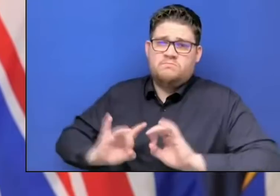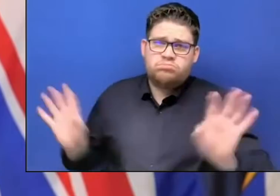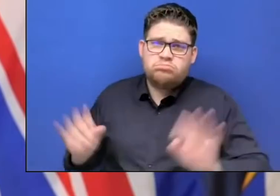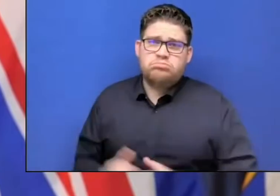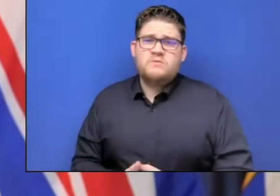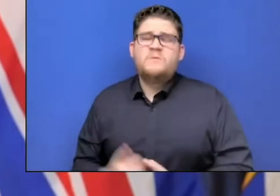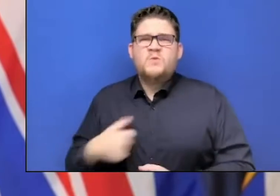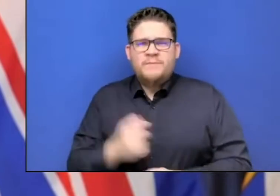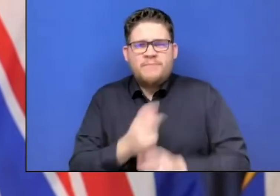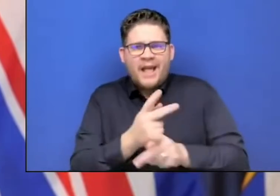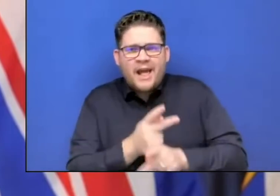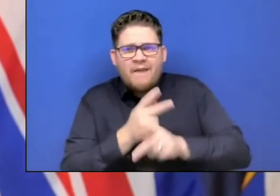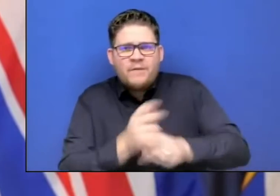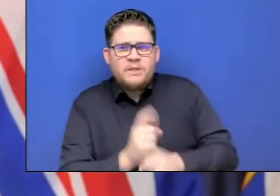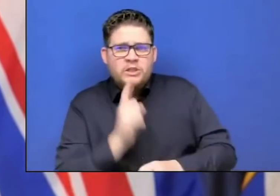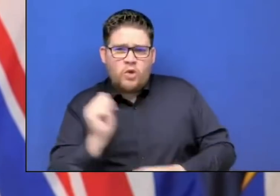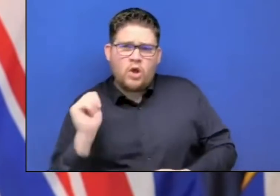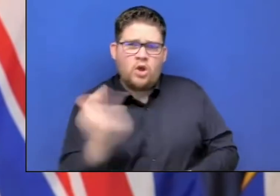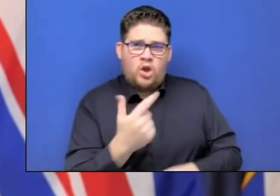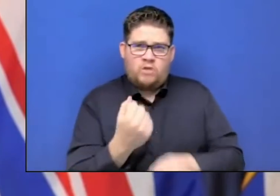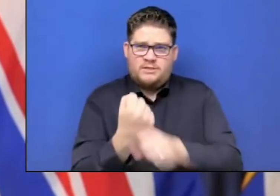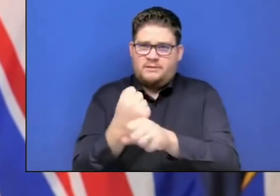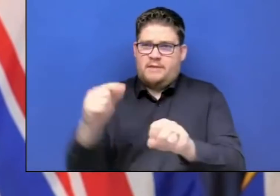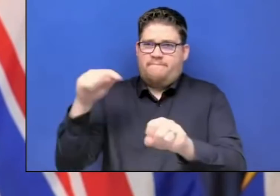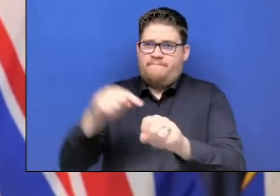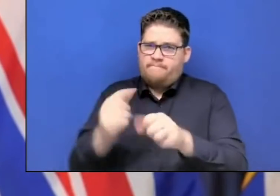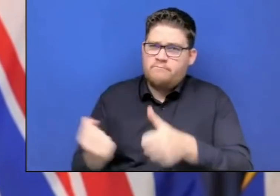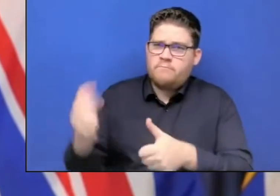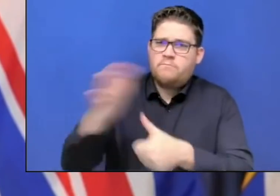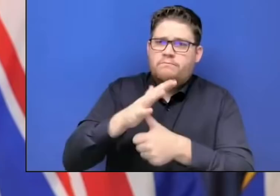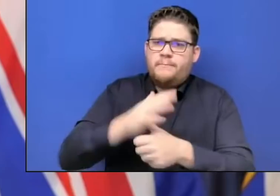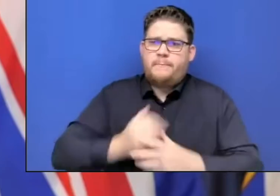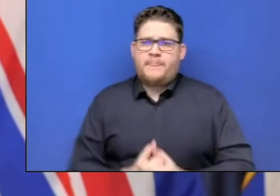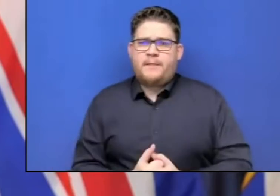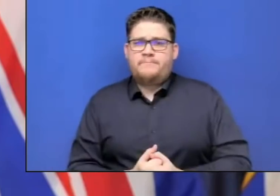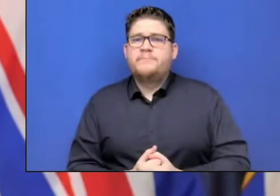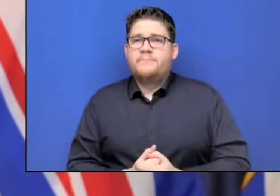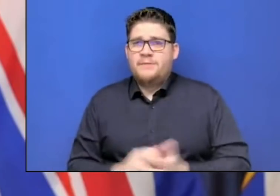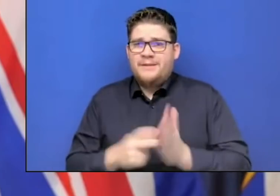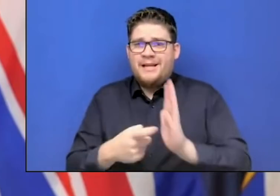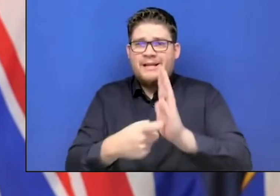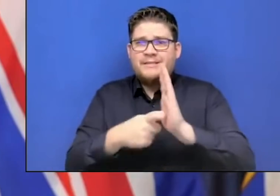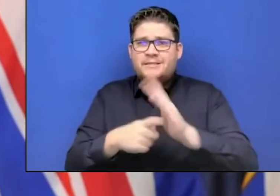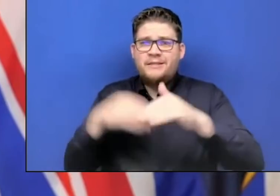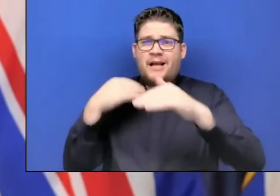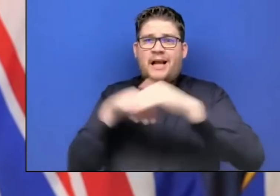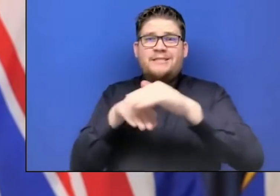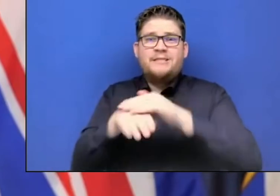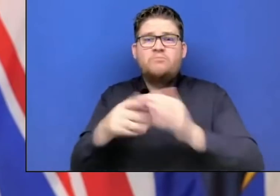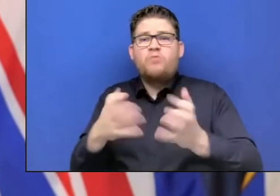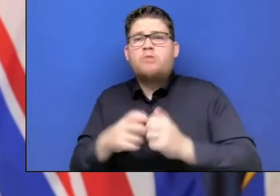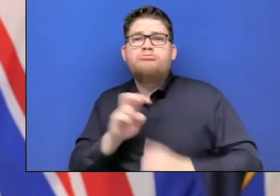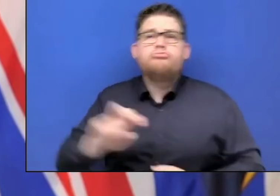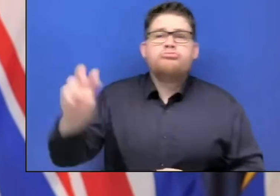our highest priority. And this means essential and emergency access will be limited in the days ahead. Already